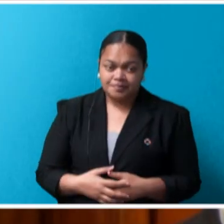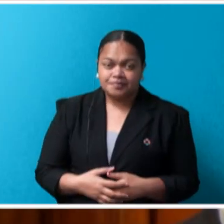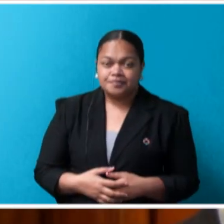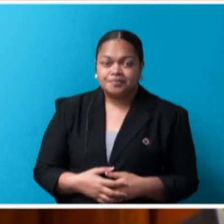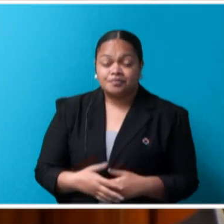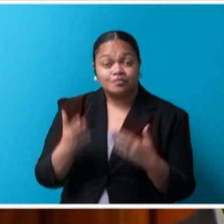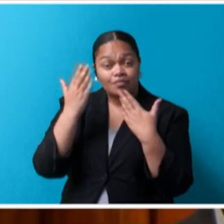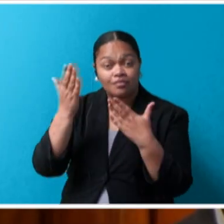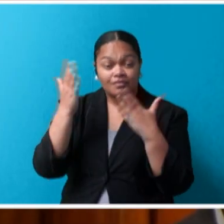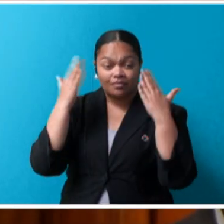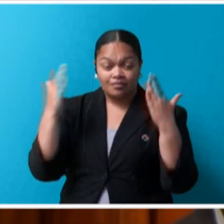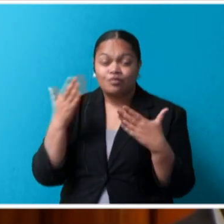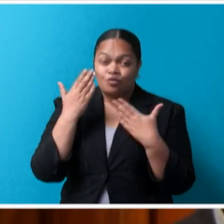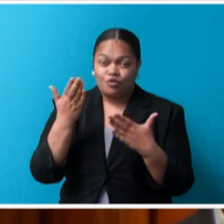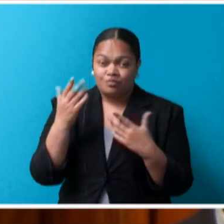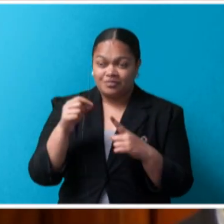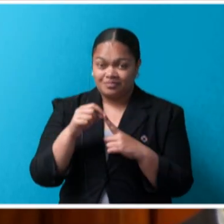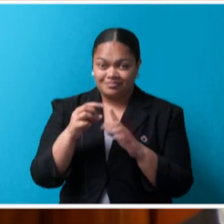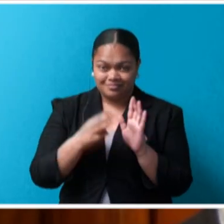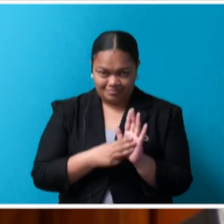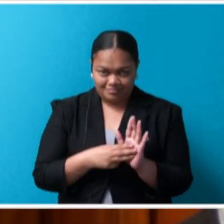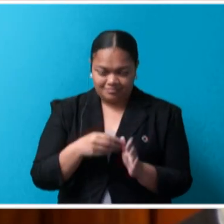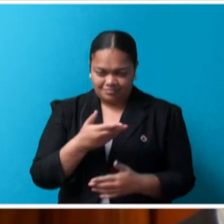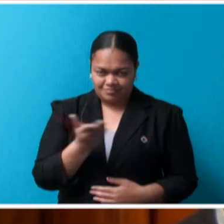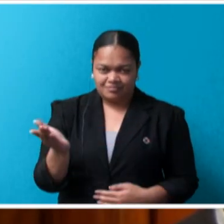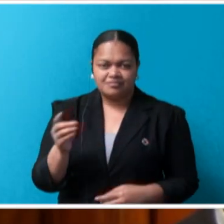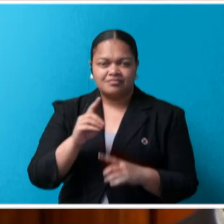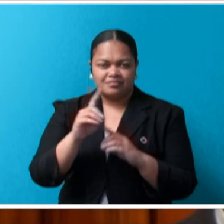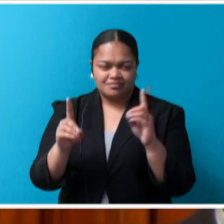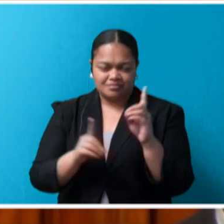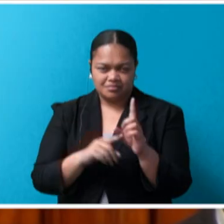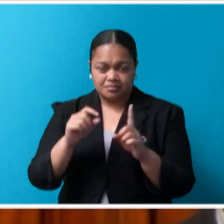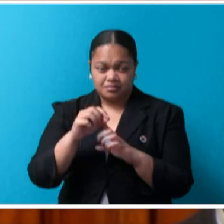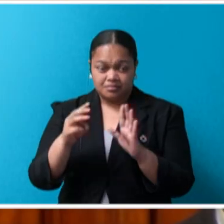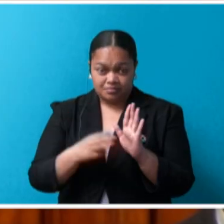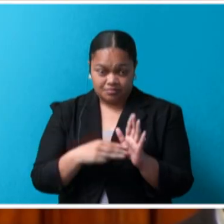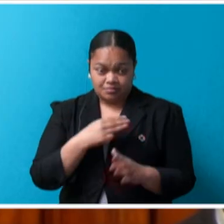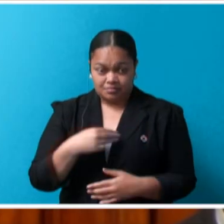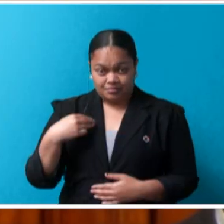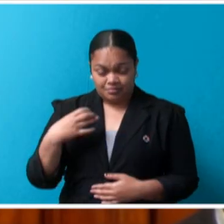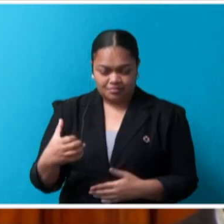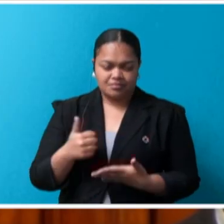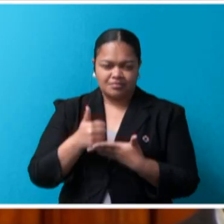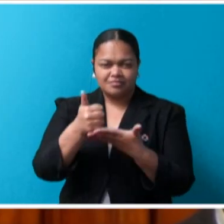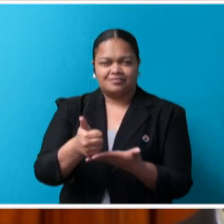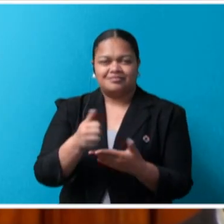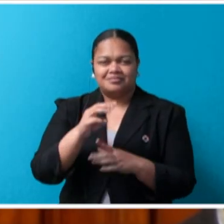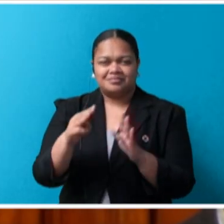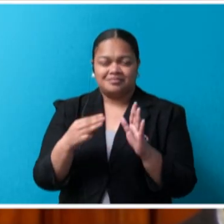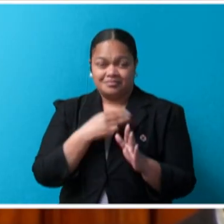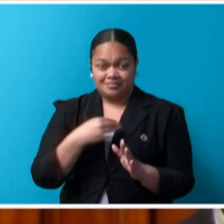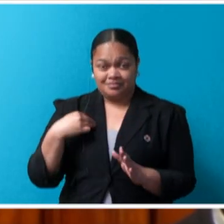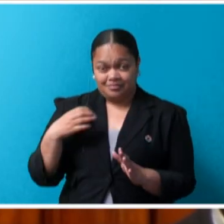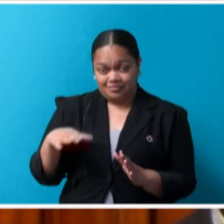Honourable Speaker, Honourable Prime Minister, Honourable Deputy Prime Minister, Honourable Ministers and Assistant Ministers, and Members